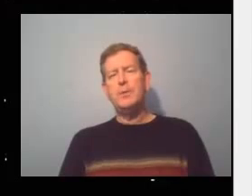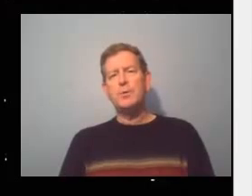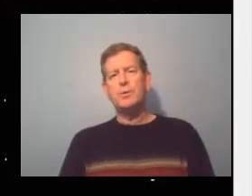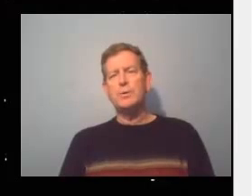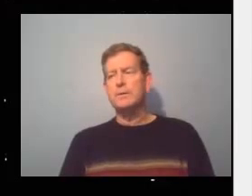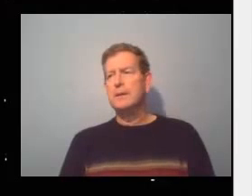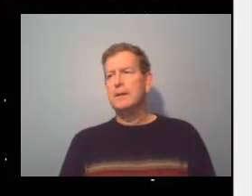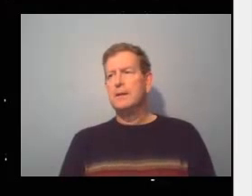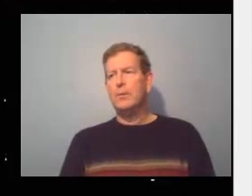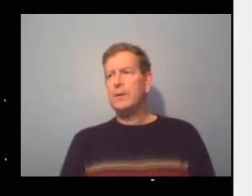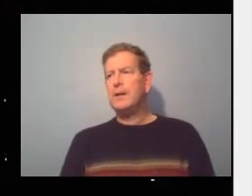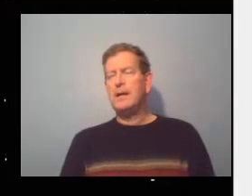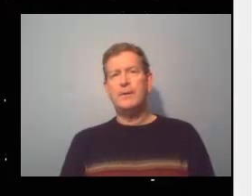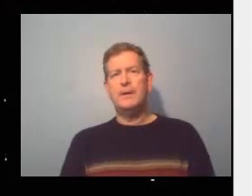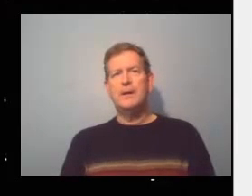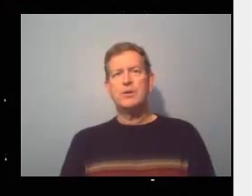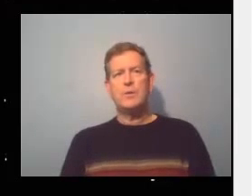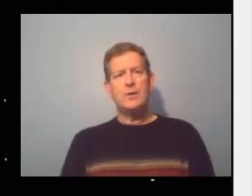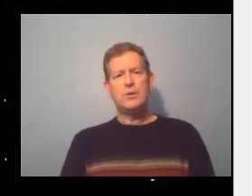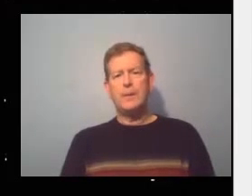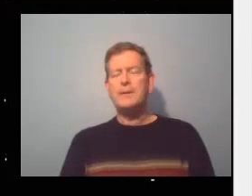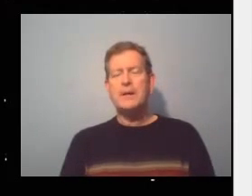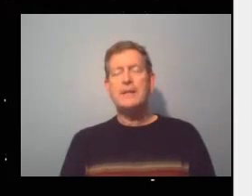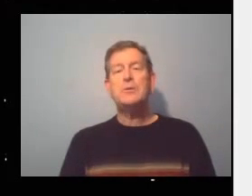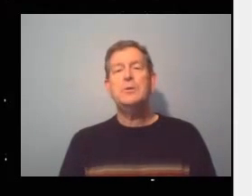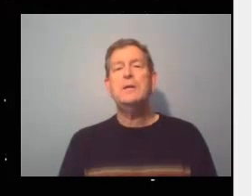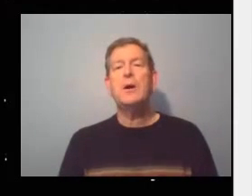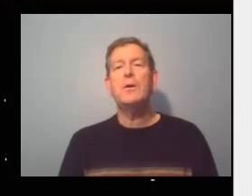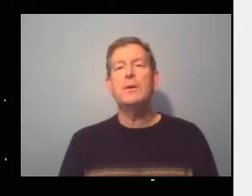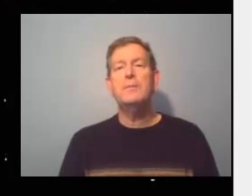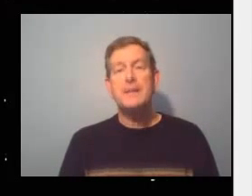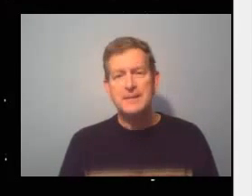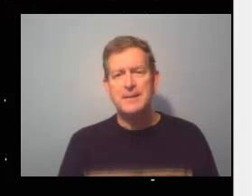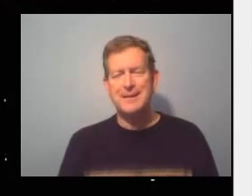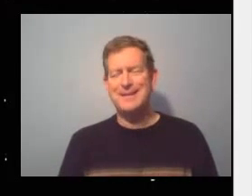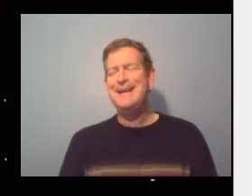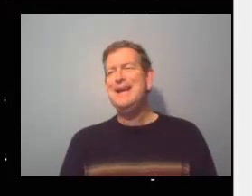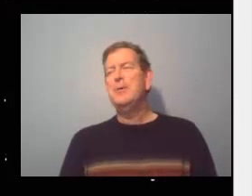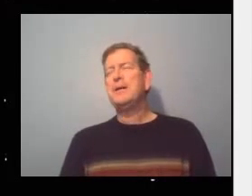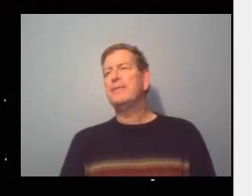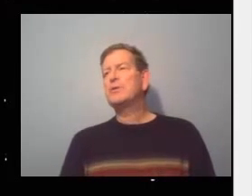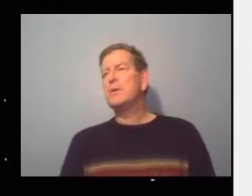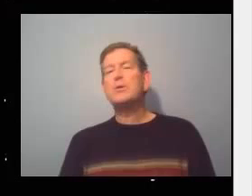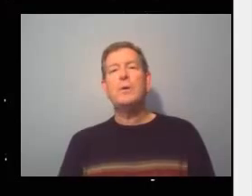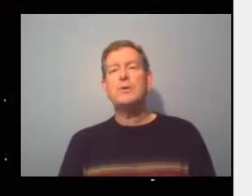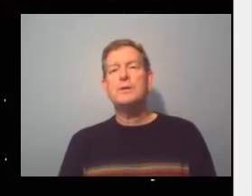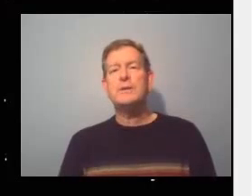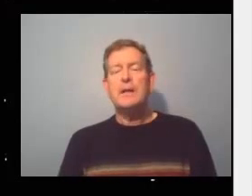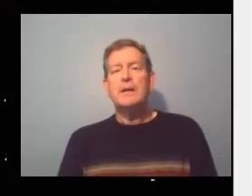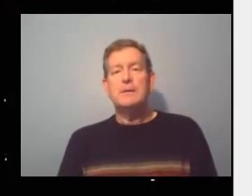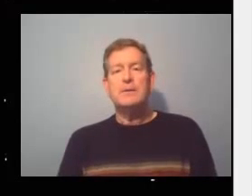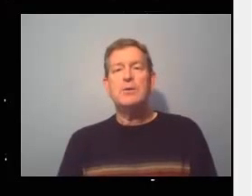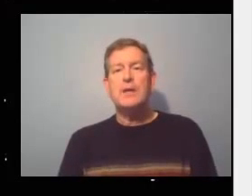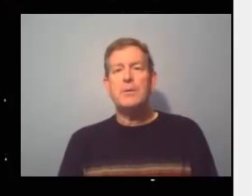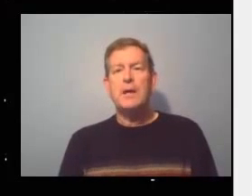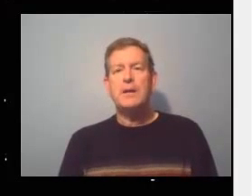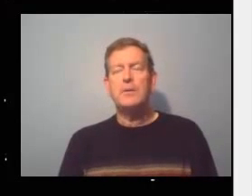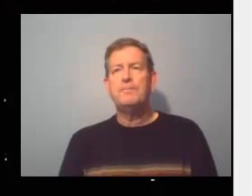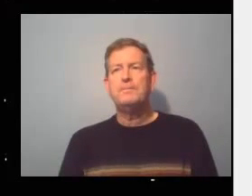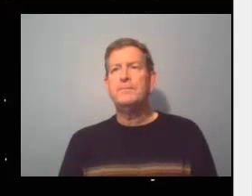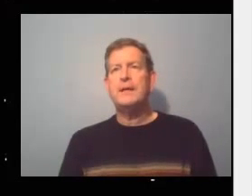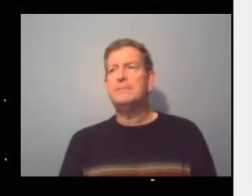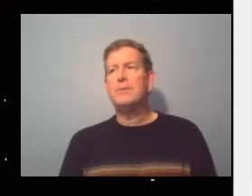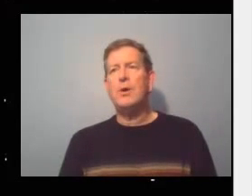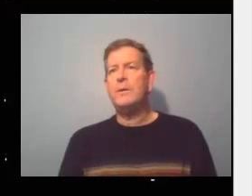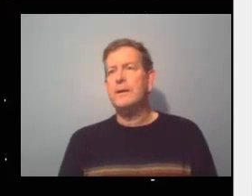que tu dis bonjour? What kind of a strange, est-ce que tu dis merci? What kind of a strange question is that? Do you say thank